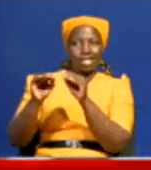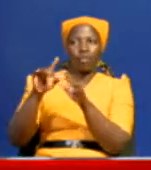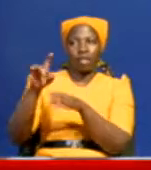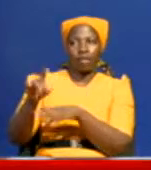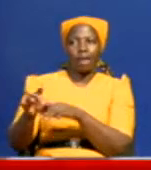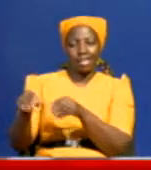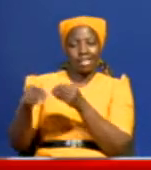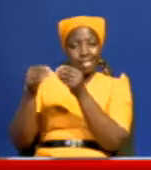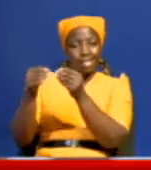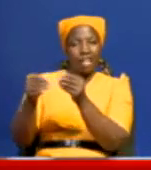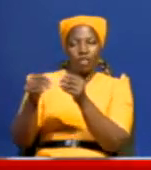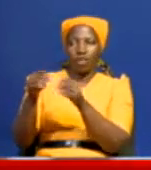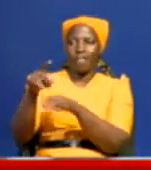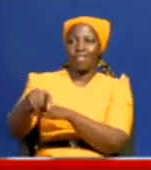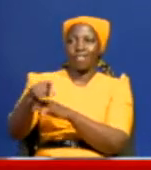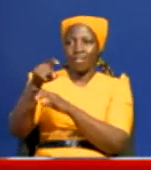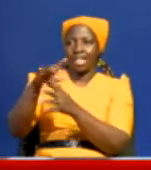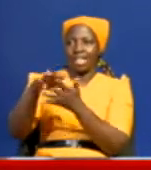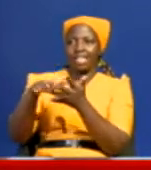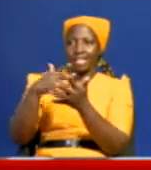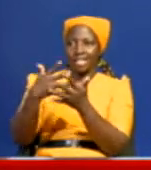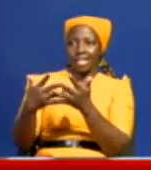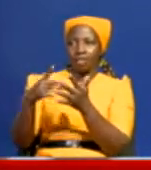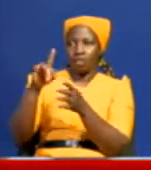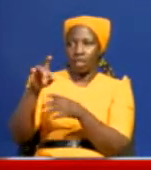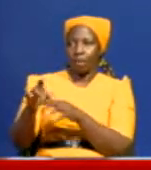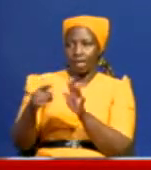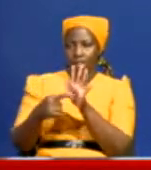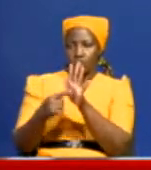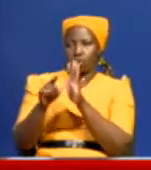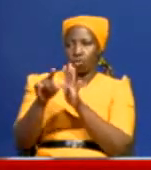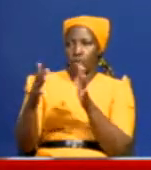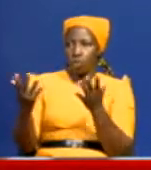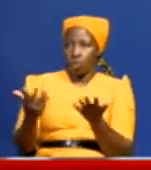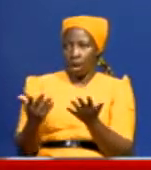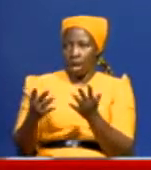you with fishing nets, and we must show you where to fish. Very good.